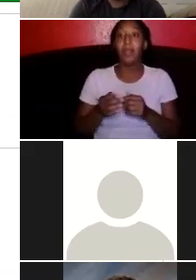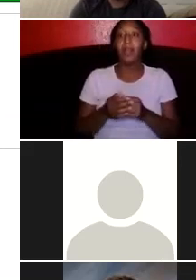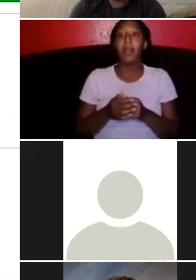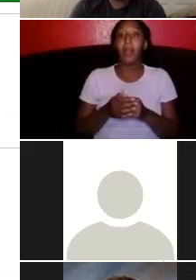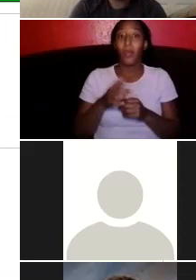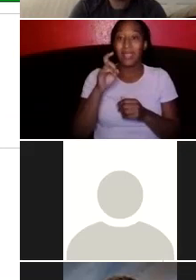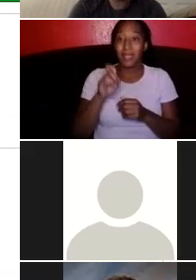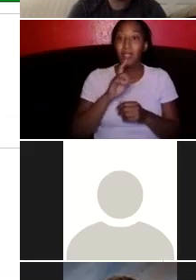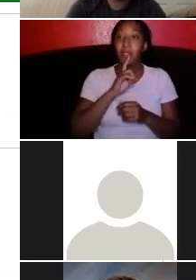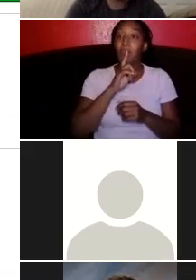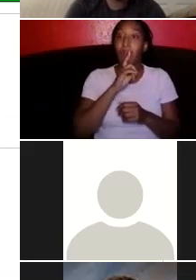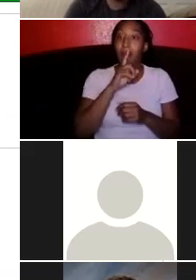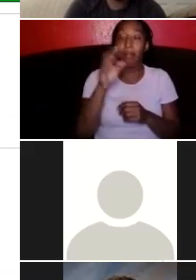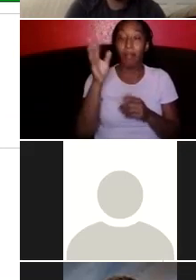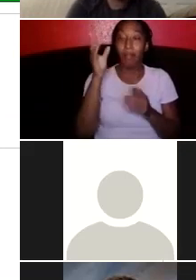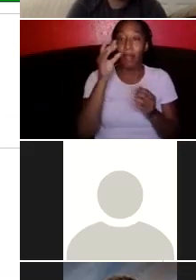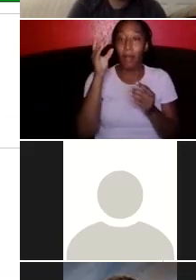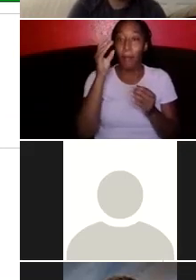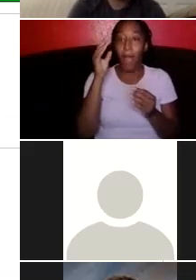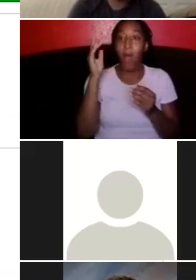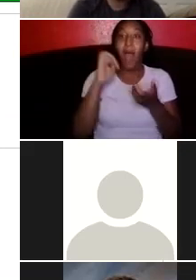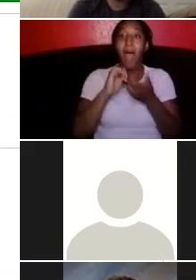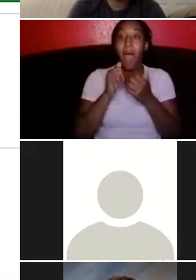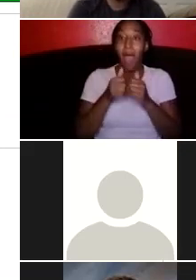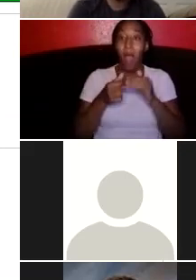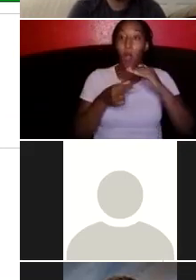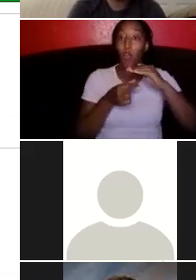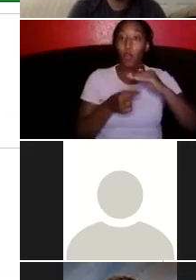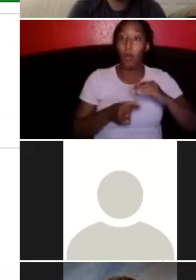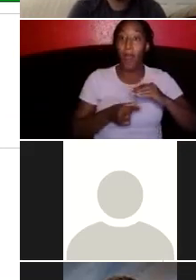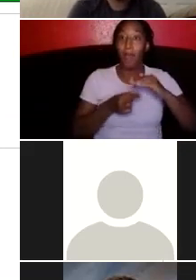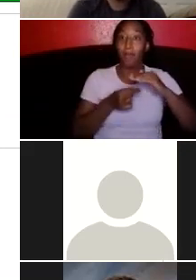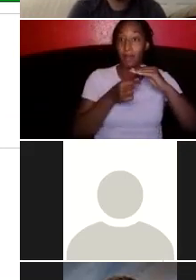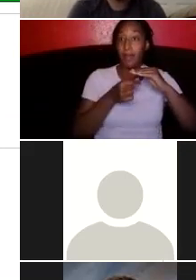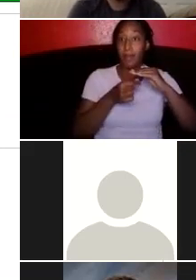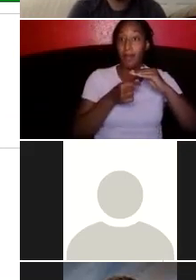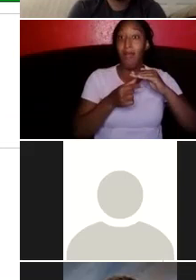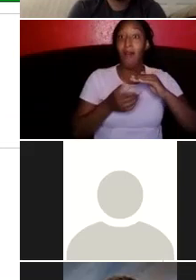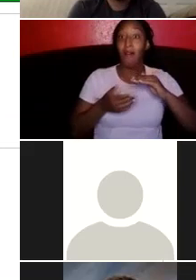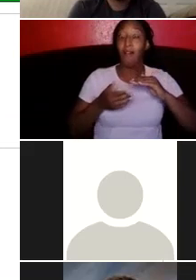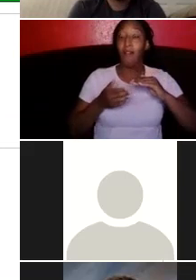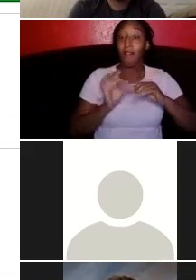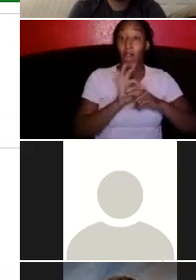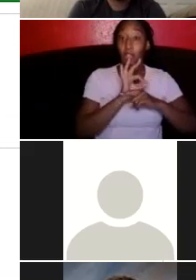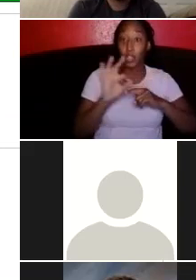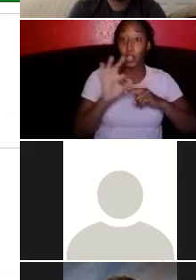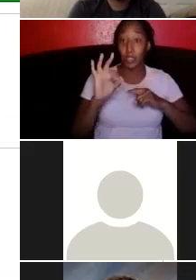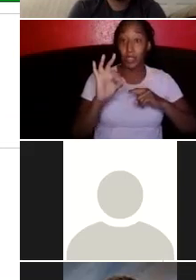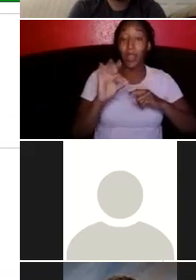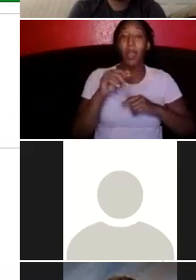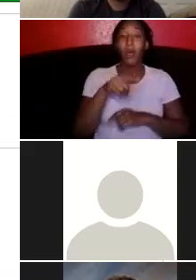how gravity works. And to do that, we're going to look at Newton's universal law of